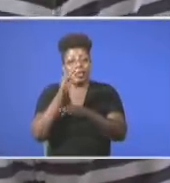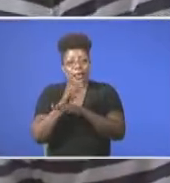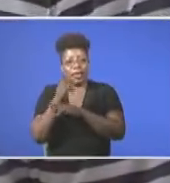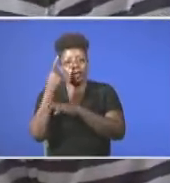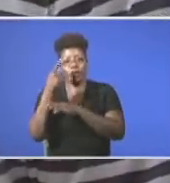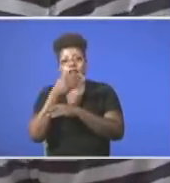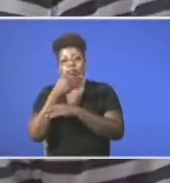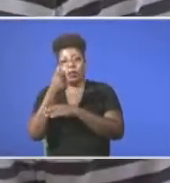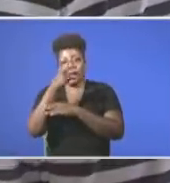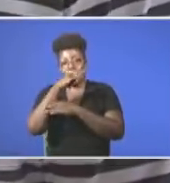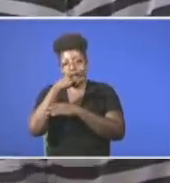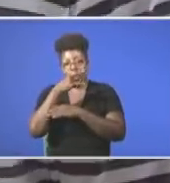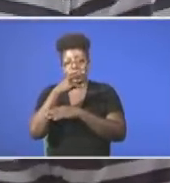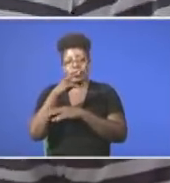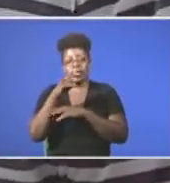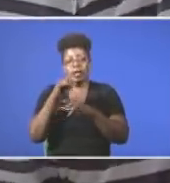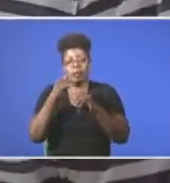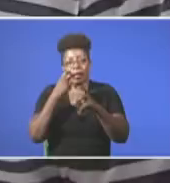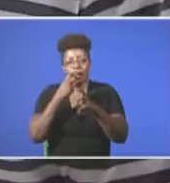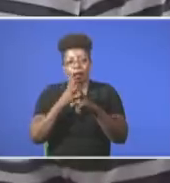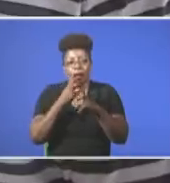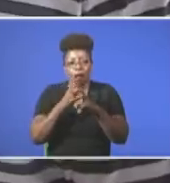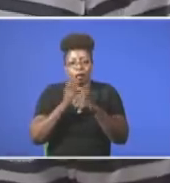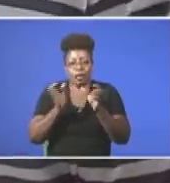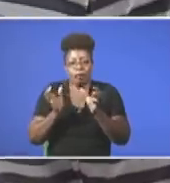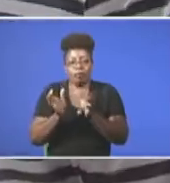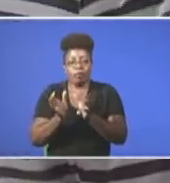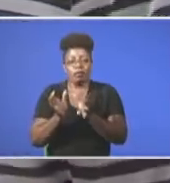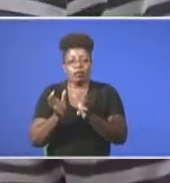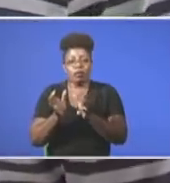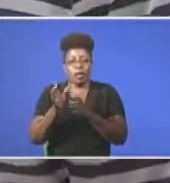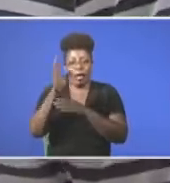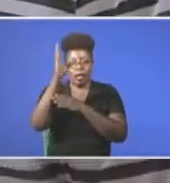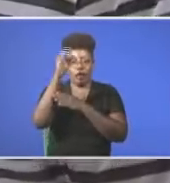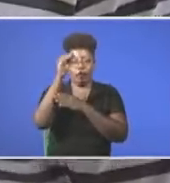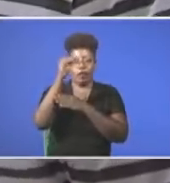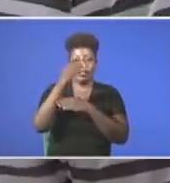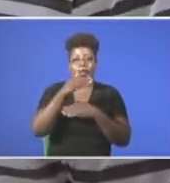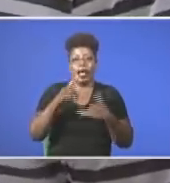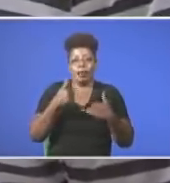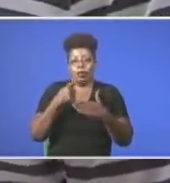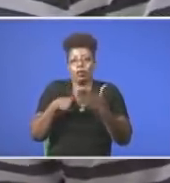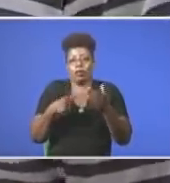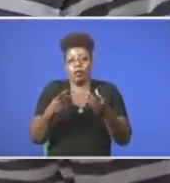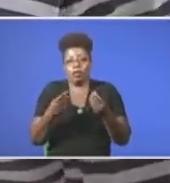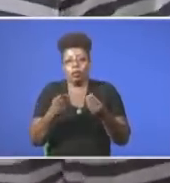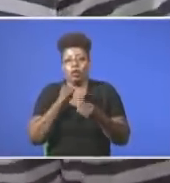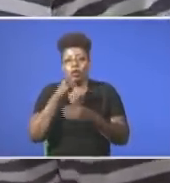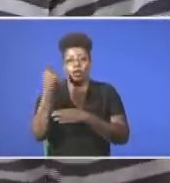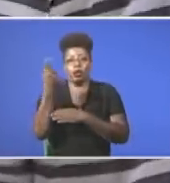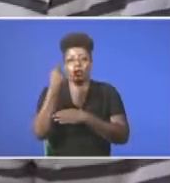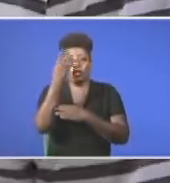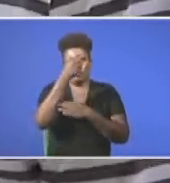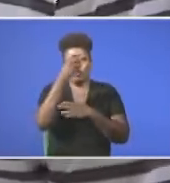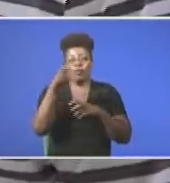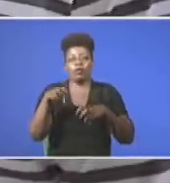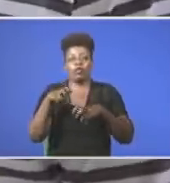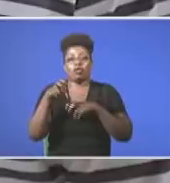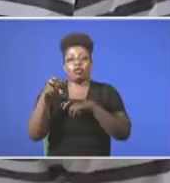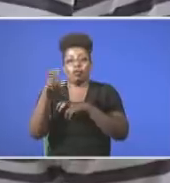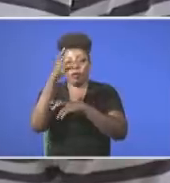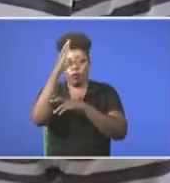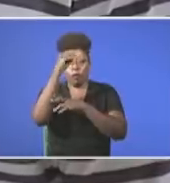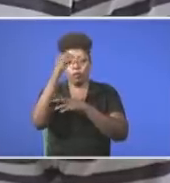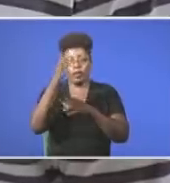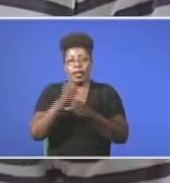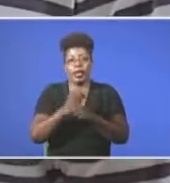kids played really hard and played well and pushed our guys. I was very impressed with what they did. So not only was it a beautiful trip for our guys, but we got us some